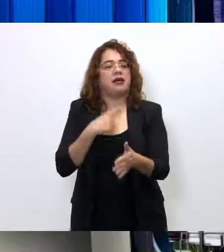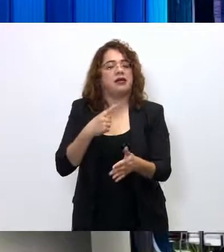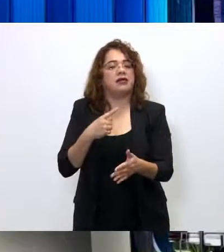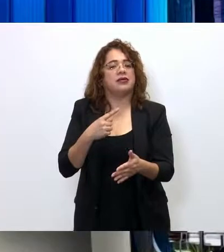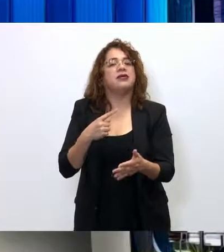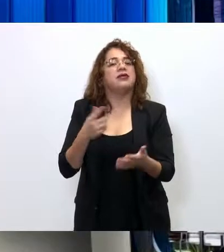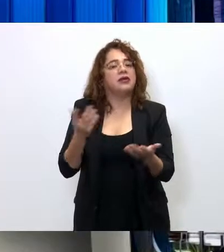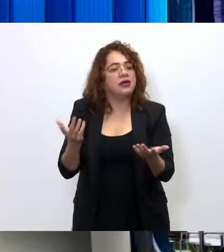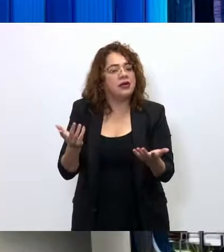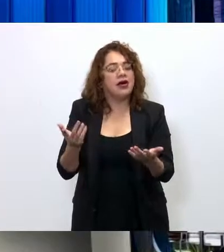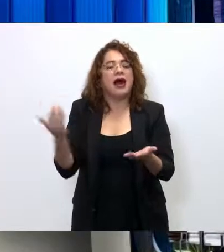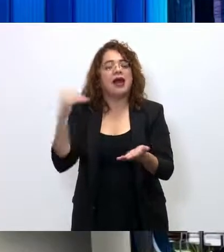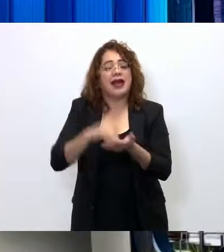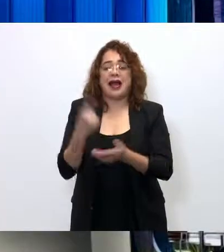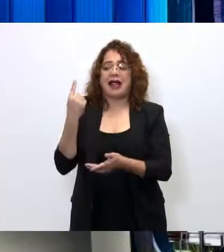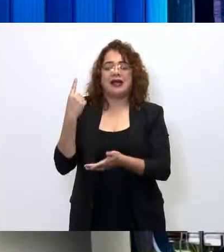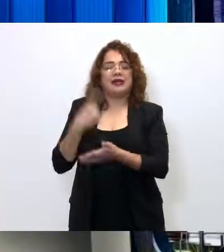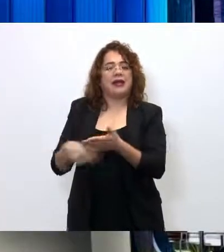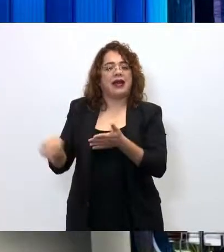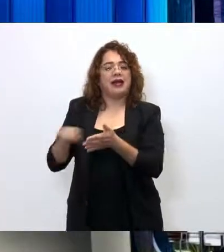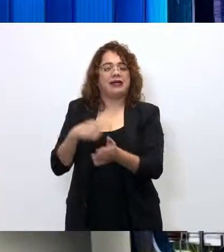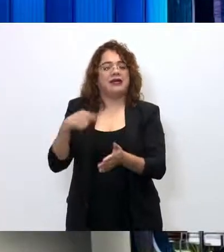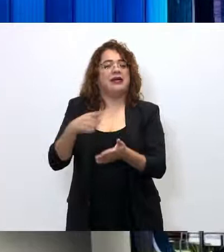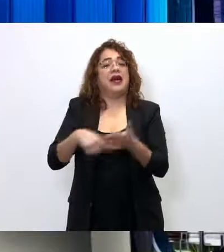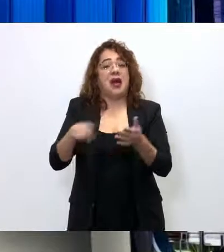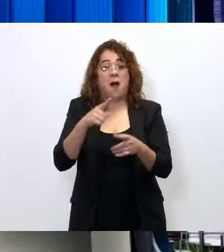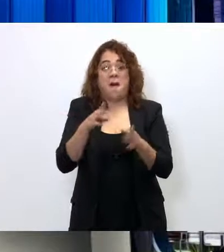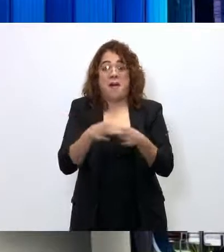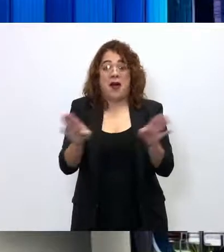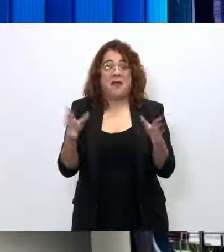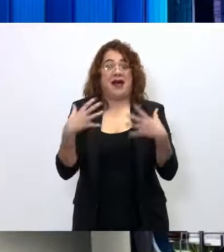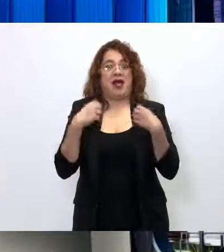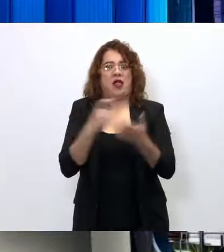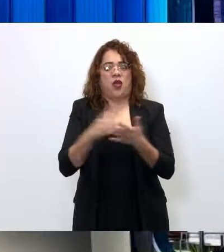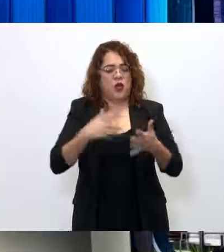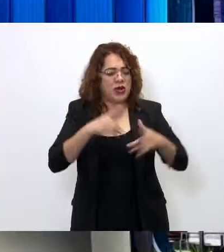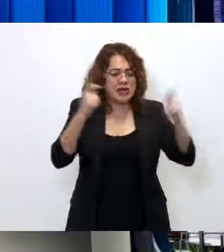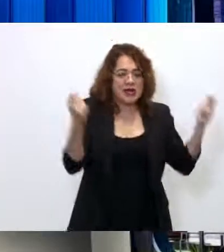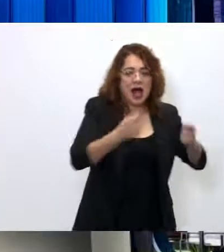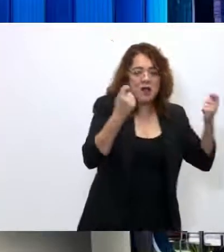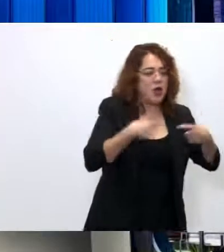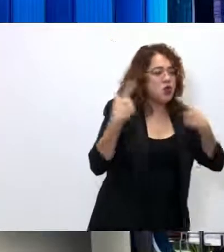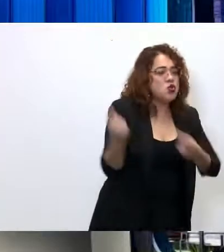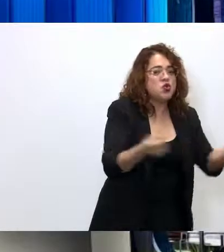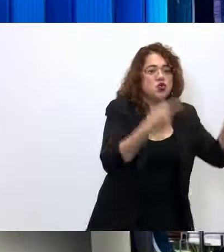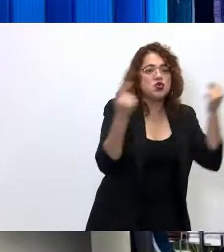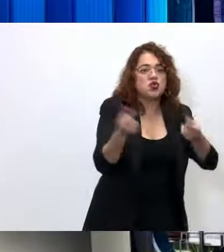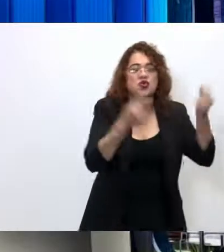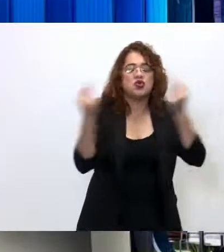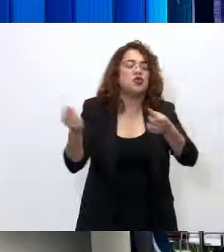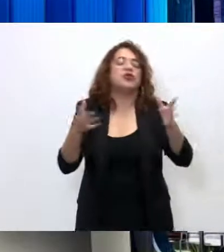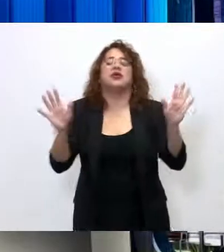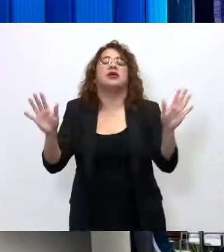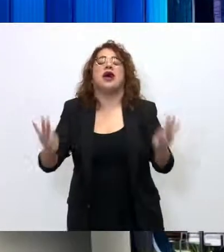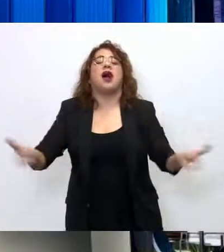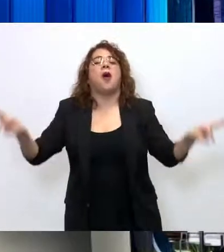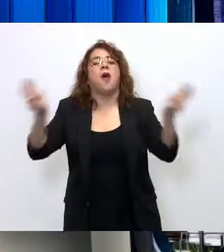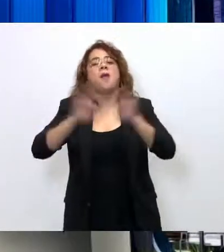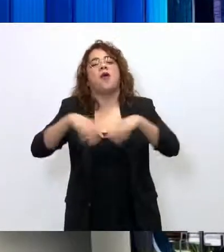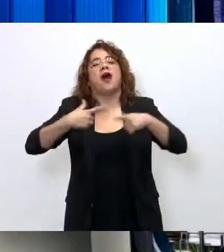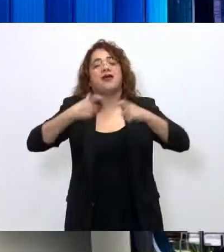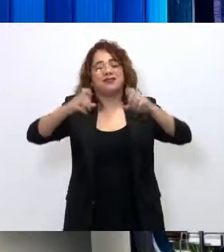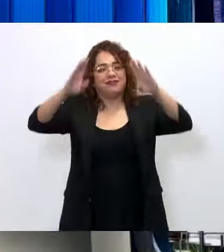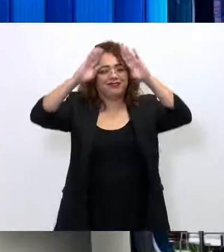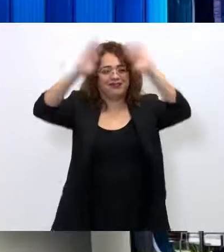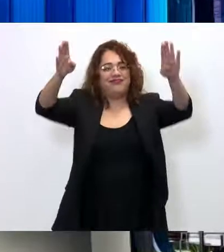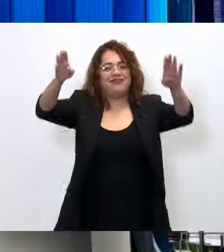in fact, we've just been so busy doing public health, we haven't had an opportunity to celebrate. So I want to give a big shout out to all of our team for all the work that